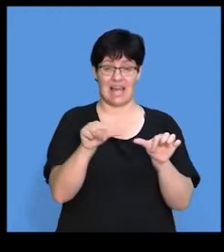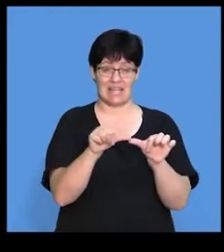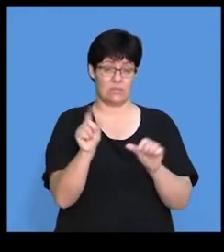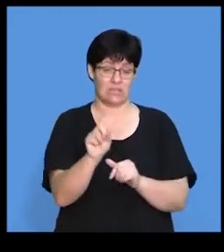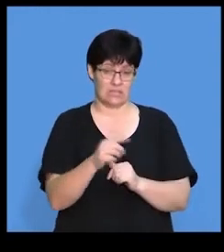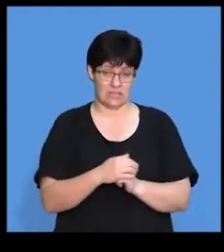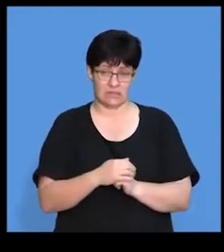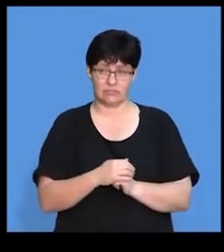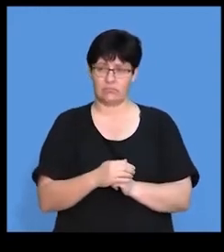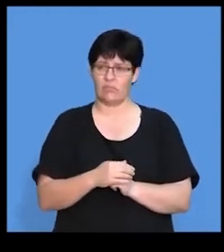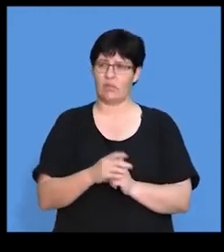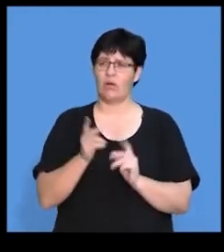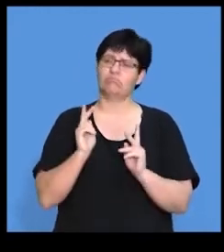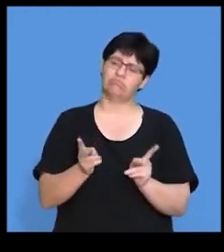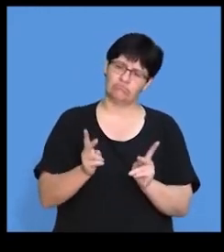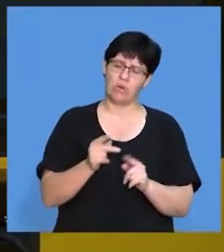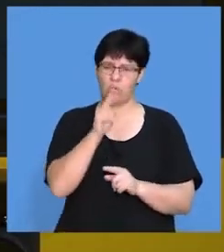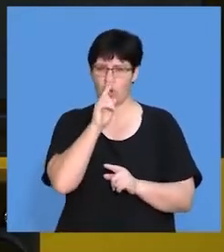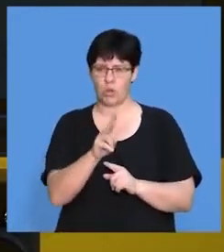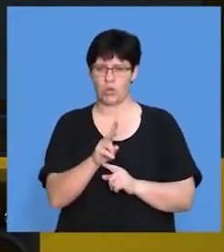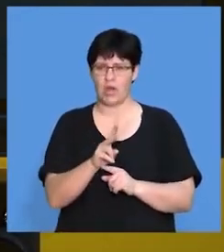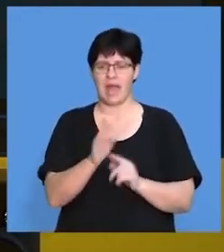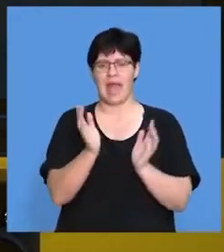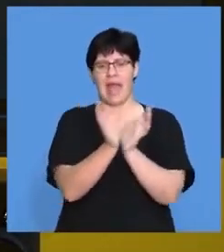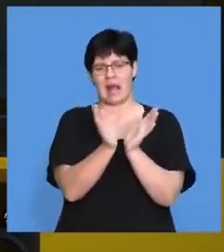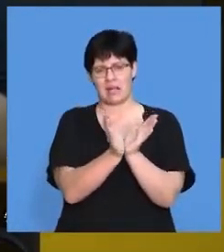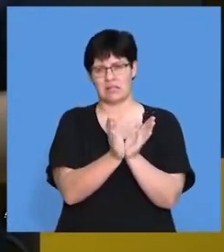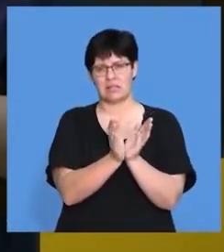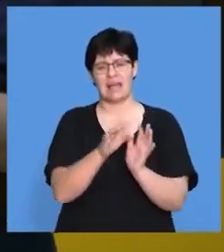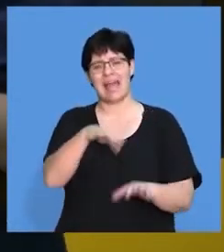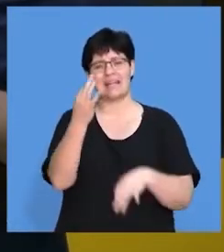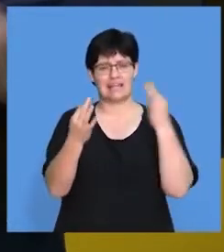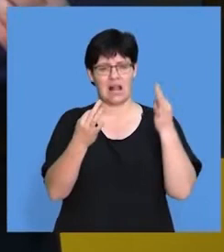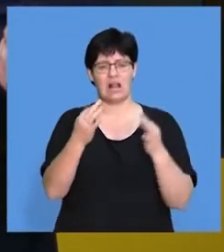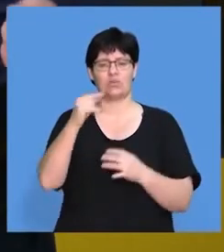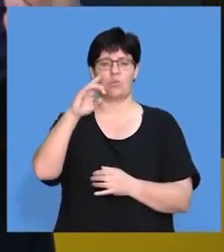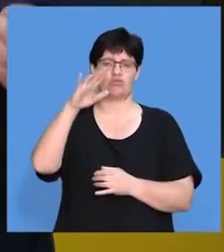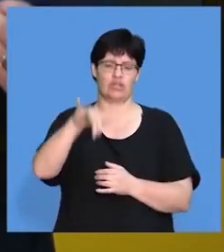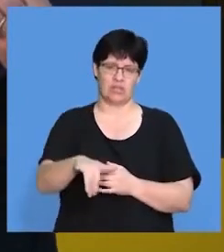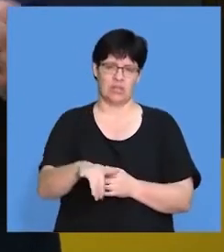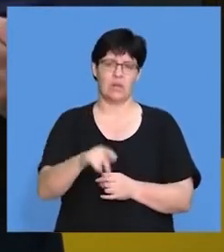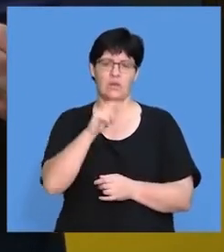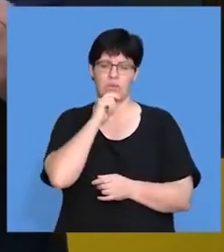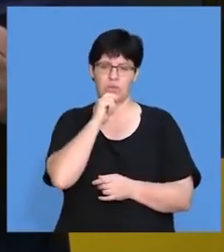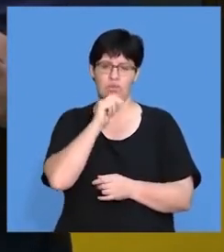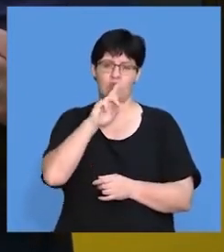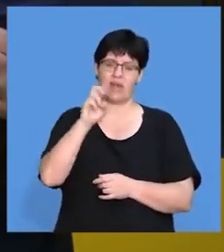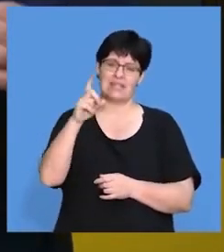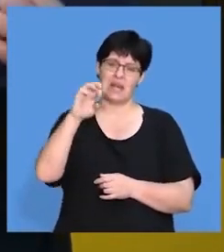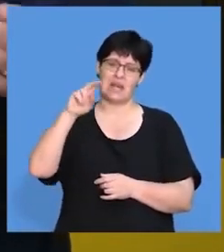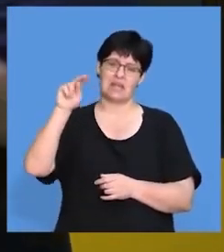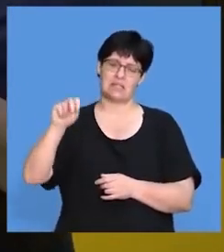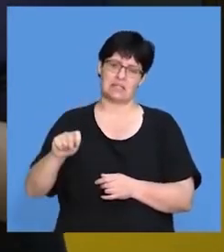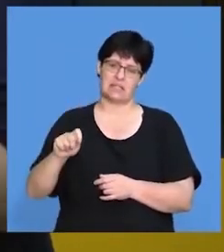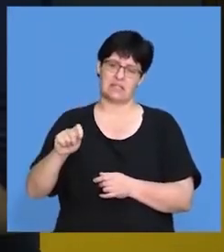over there? Usually, when we're looking at angles in analytical geometry, we're going to be using our gradient formula. And